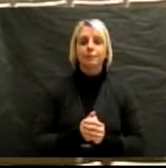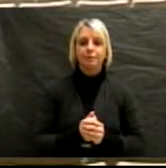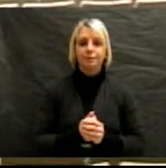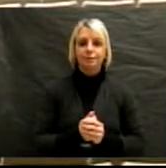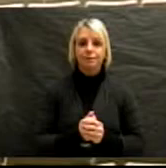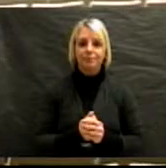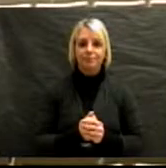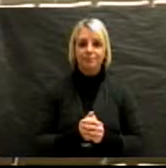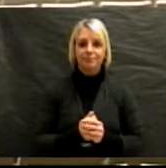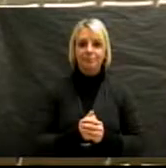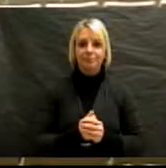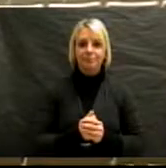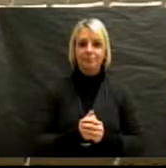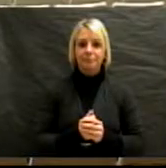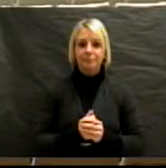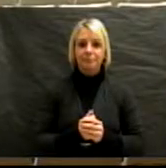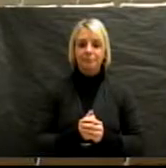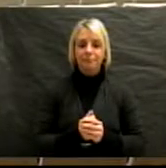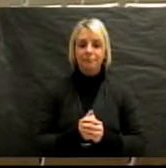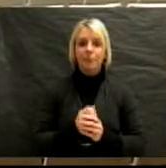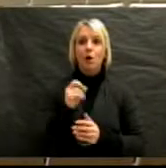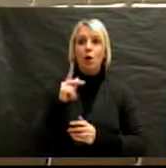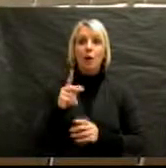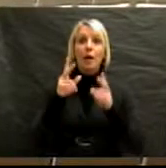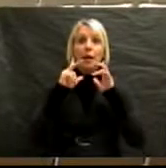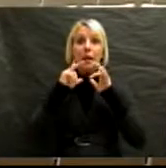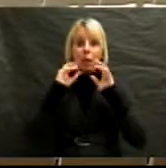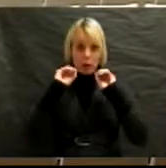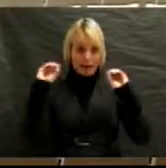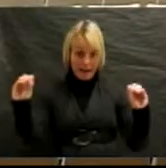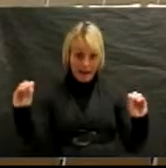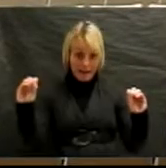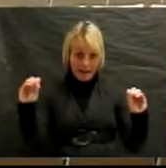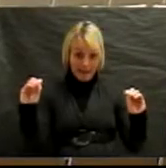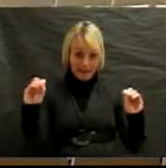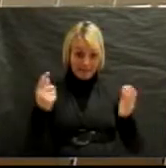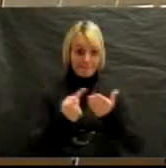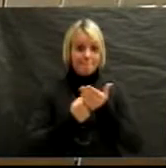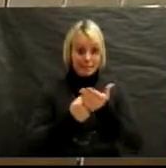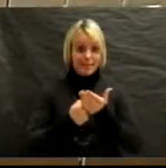All right, hearing none, is there any discussion on this item?